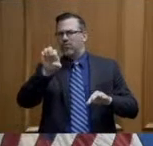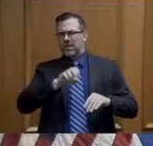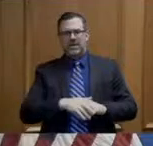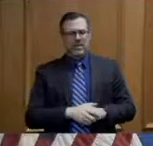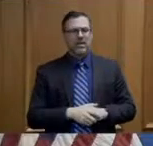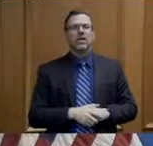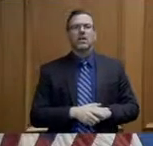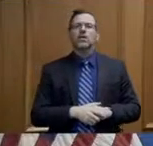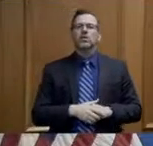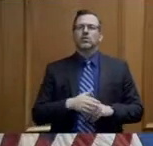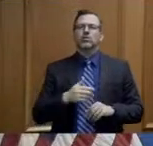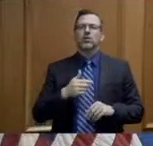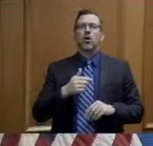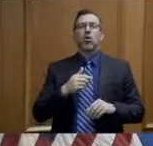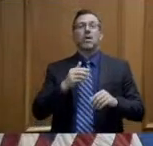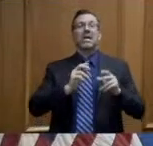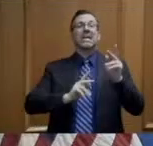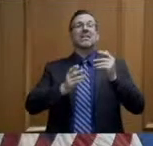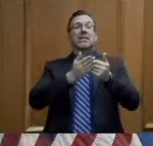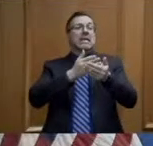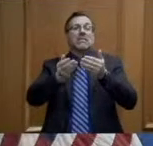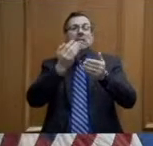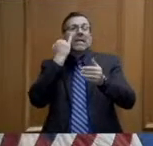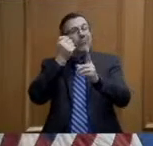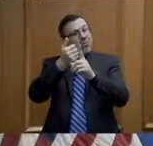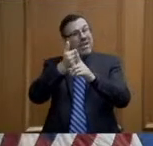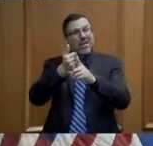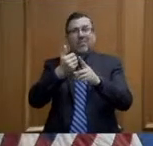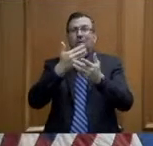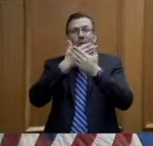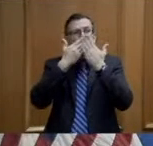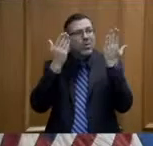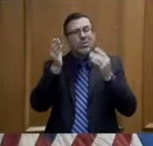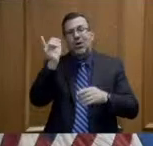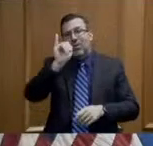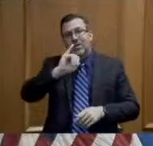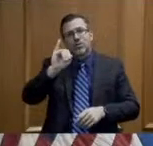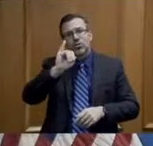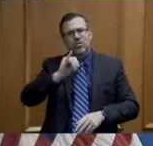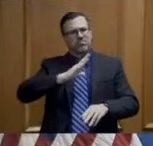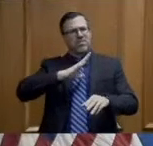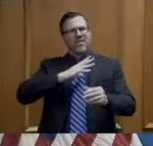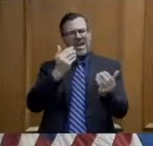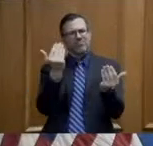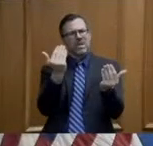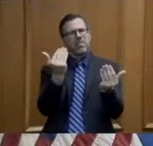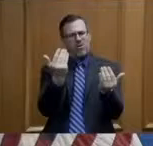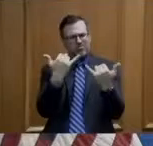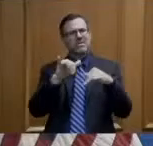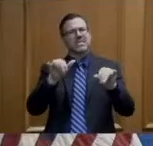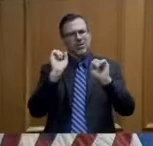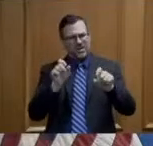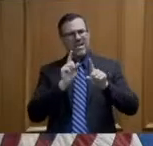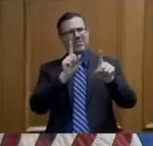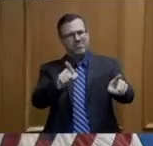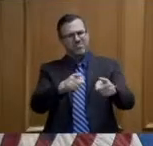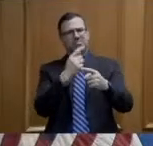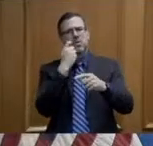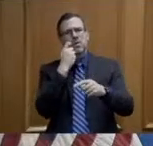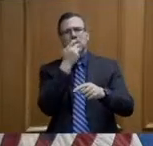the access even to the uninsured because we want to know the testing status of all of those who think they